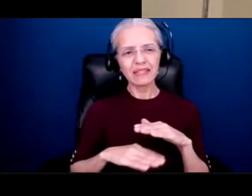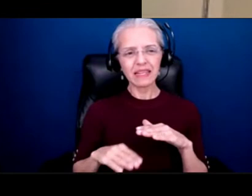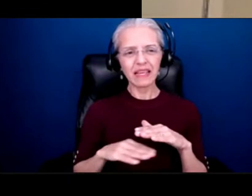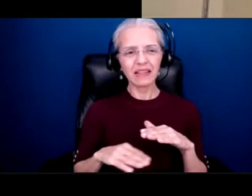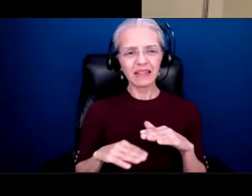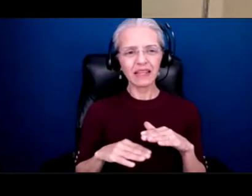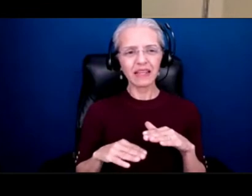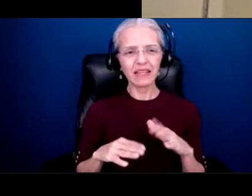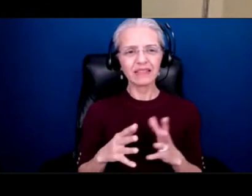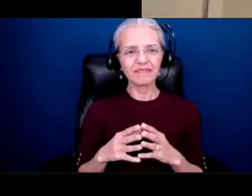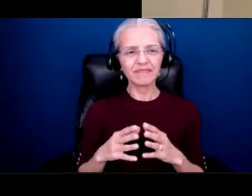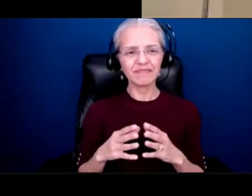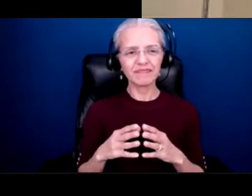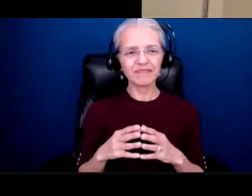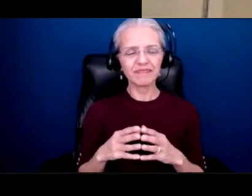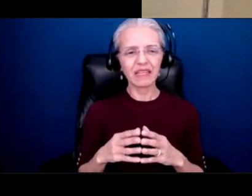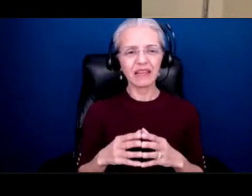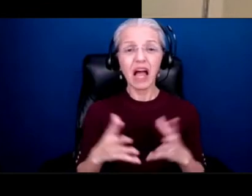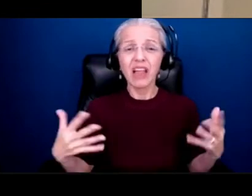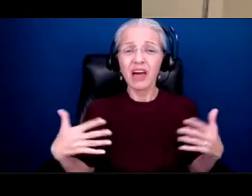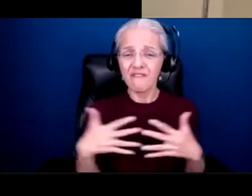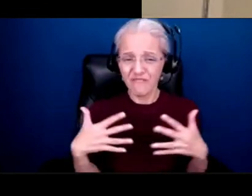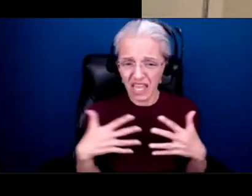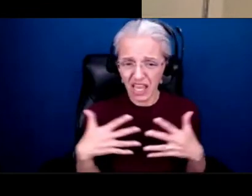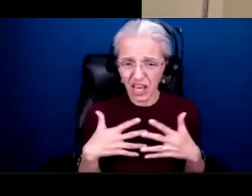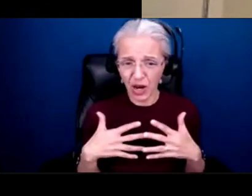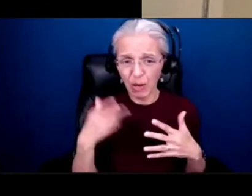hostility towards